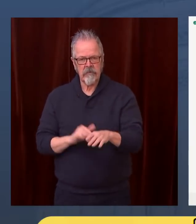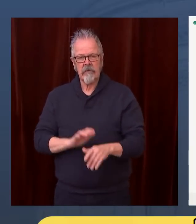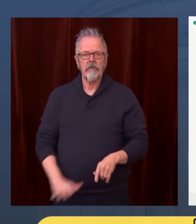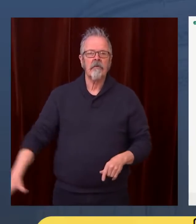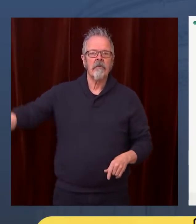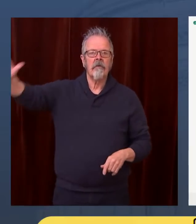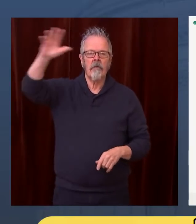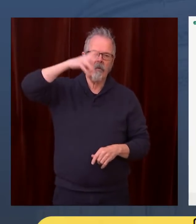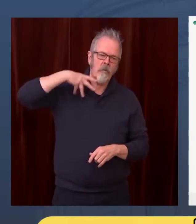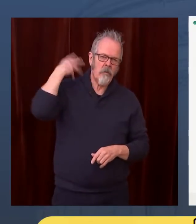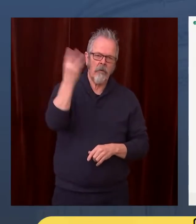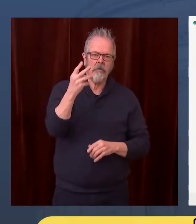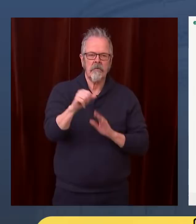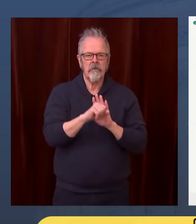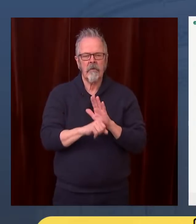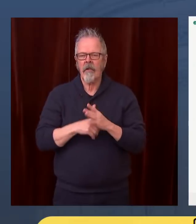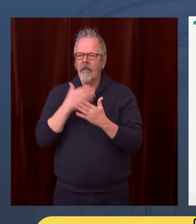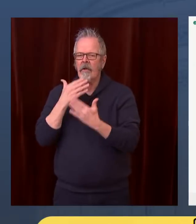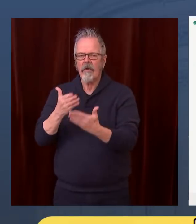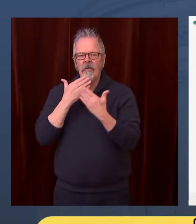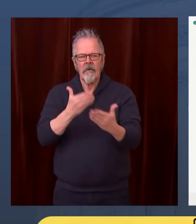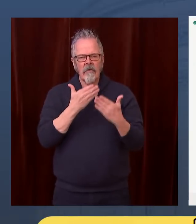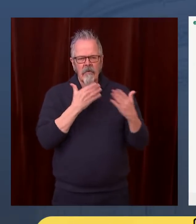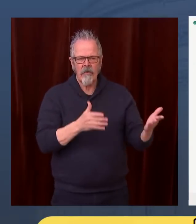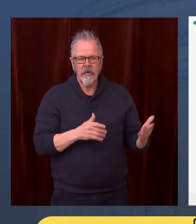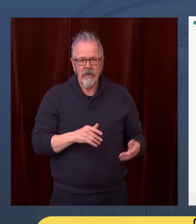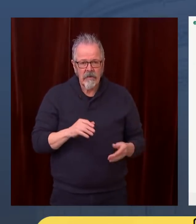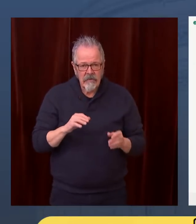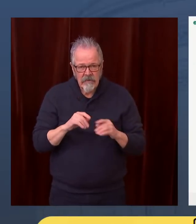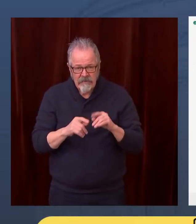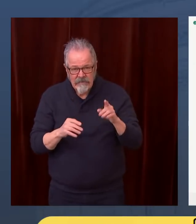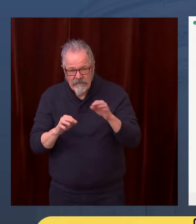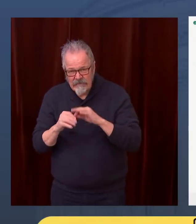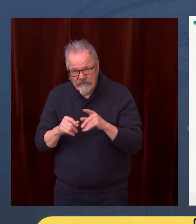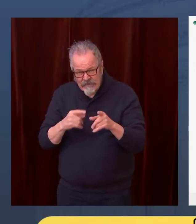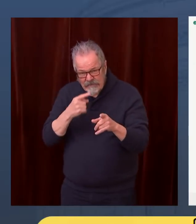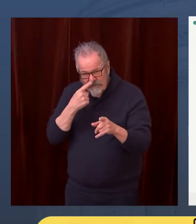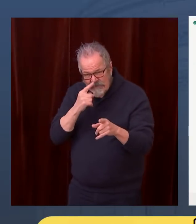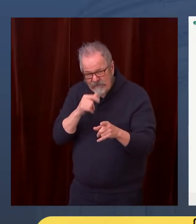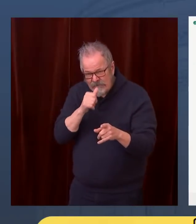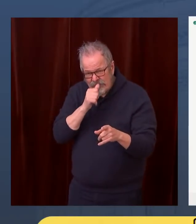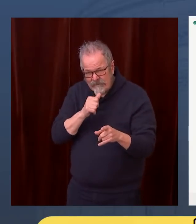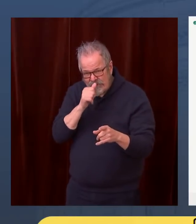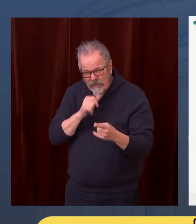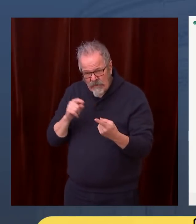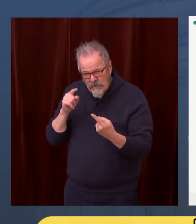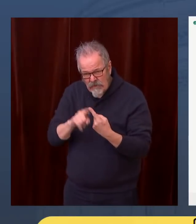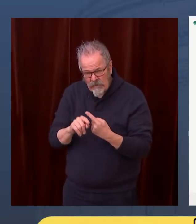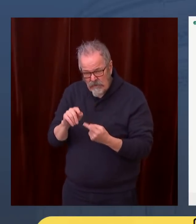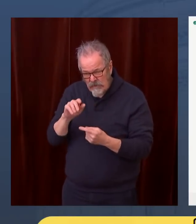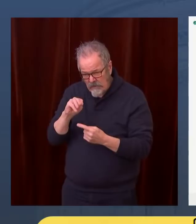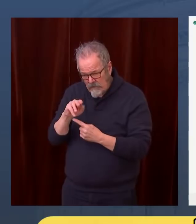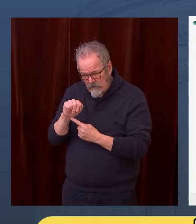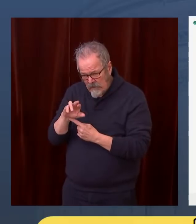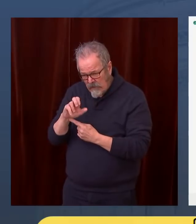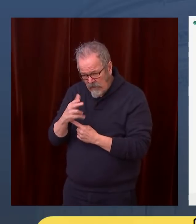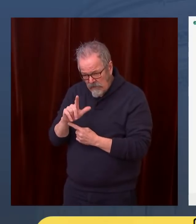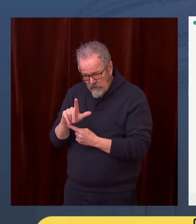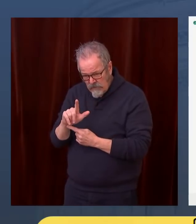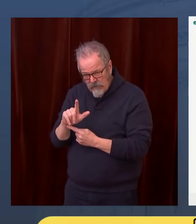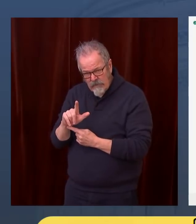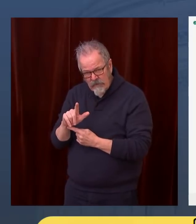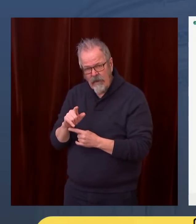Washington. And to our students, hang with us here till the 21st. Please wear those face coverings. It is the law. It's important that